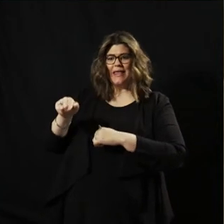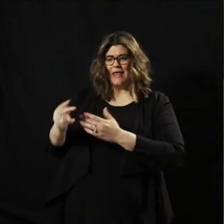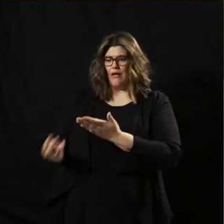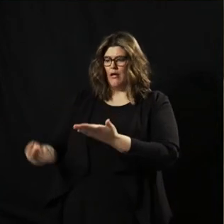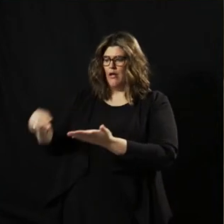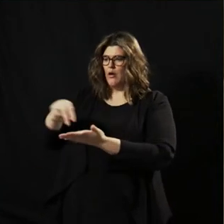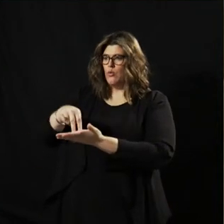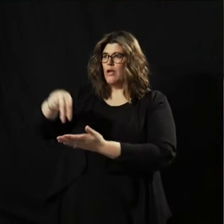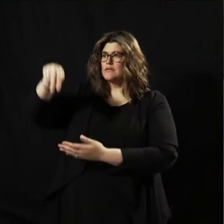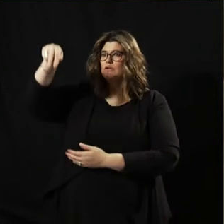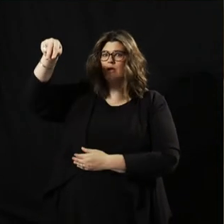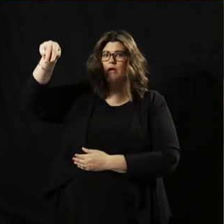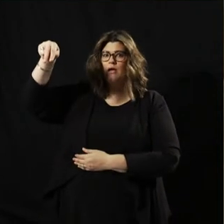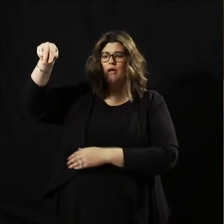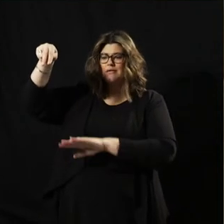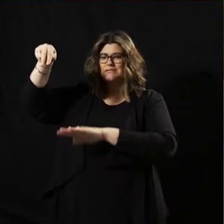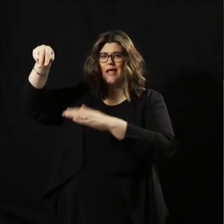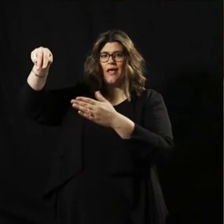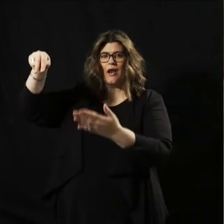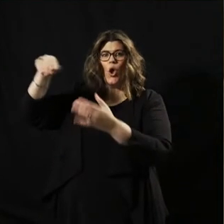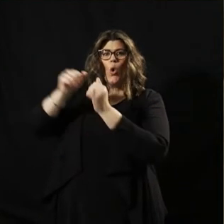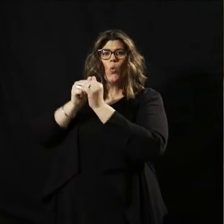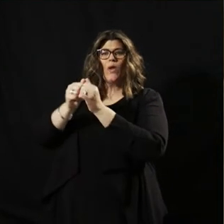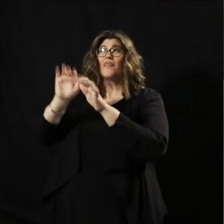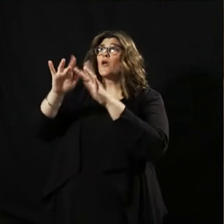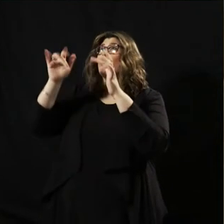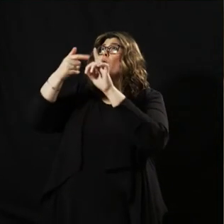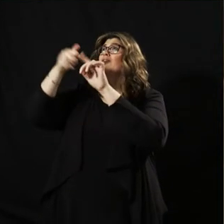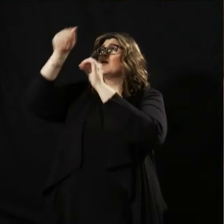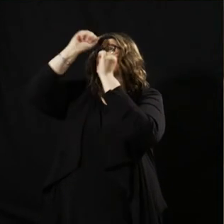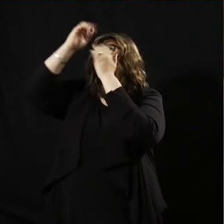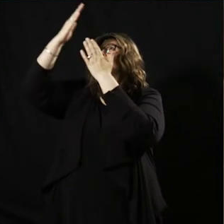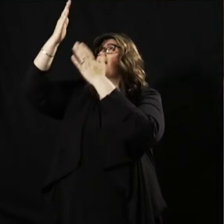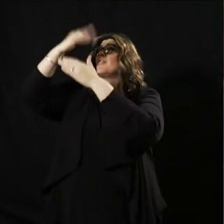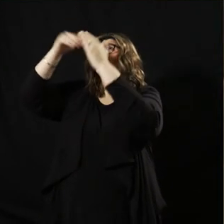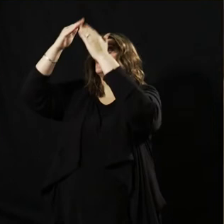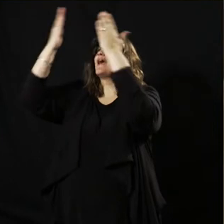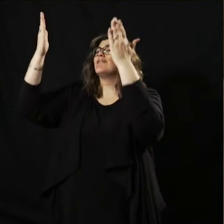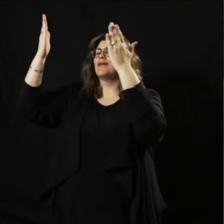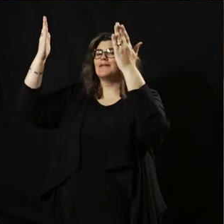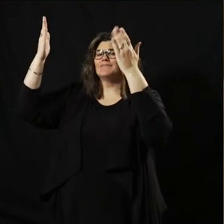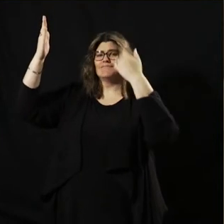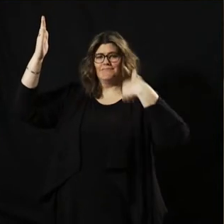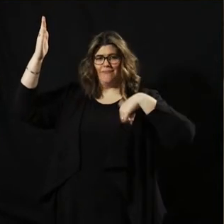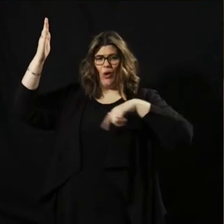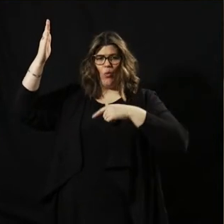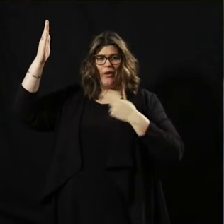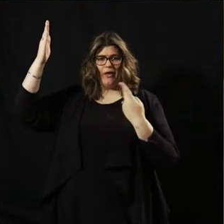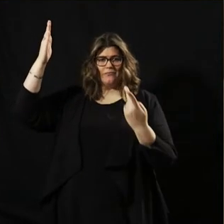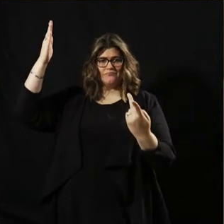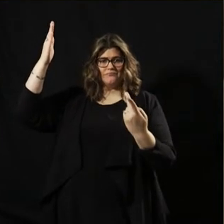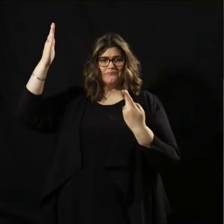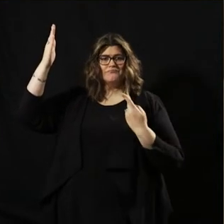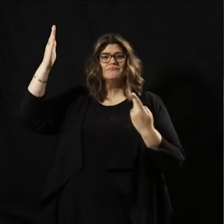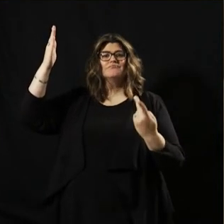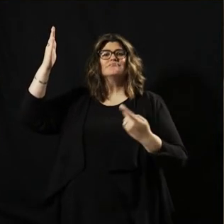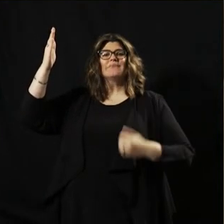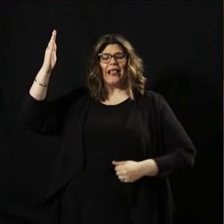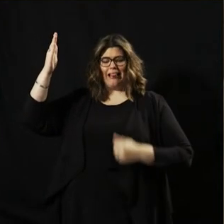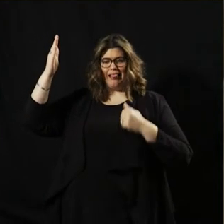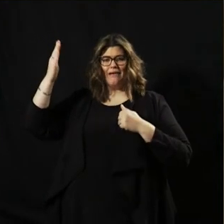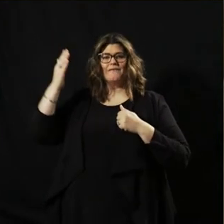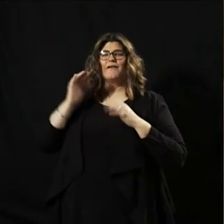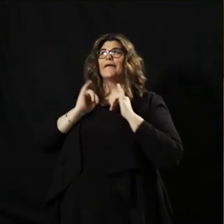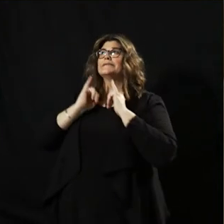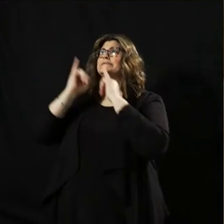dead by the glory of the Father, we too might live in newness of